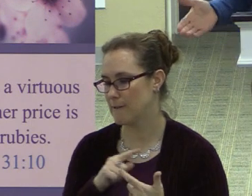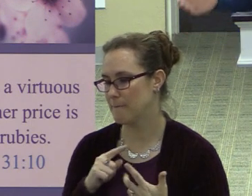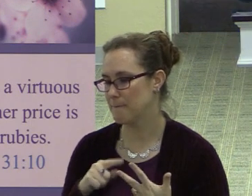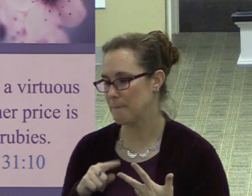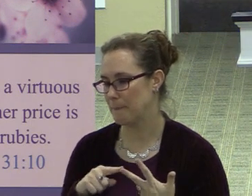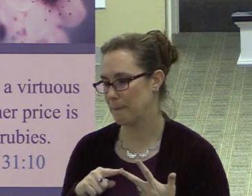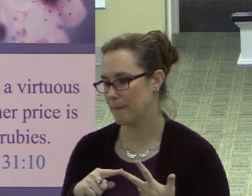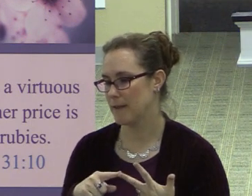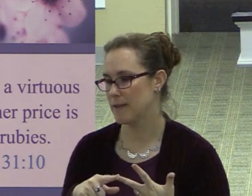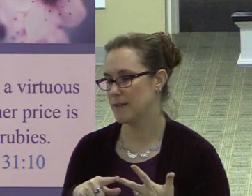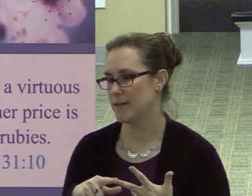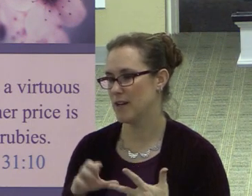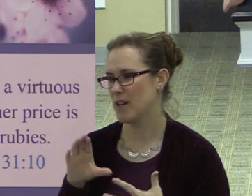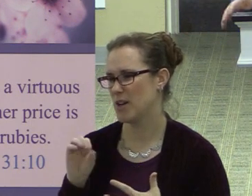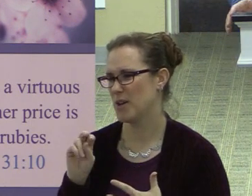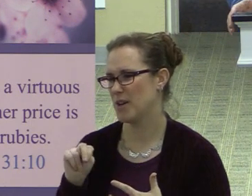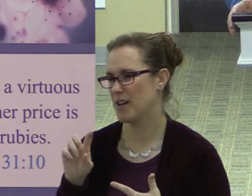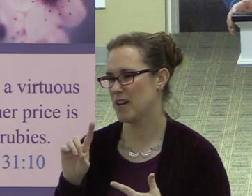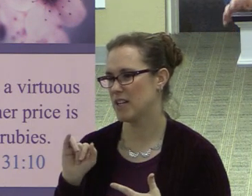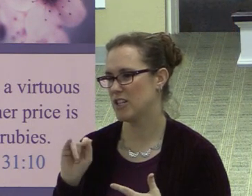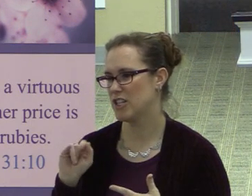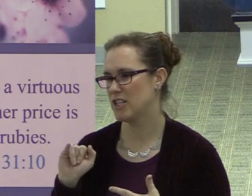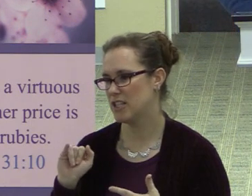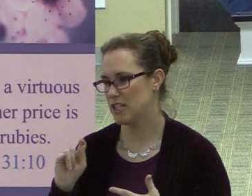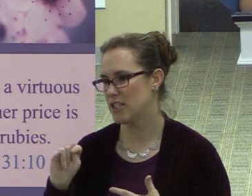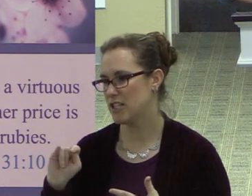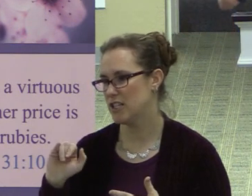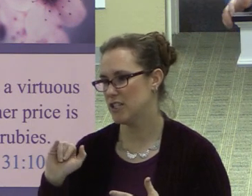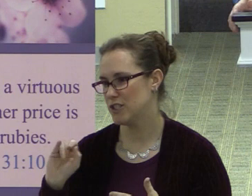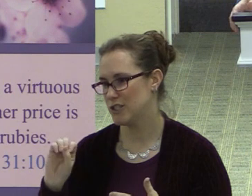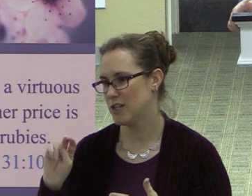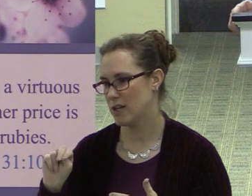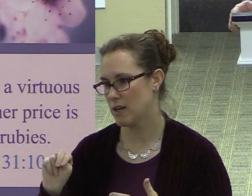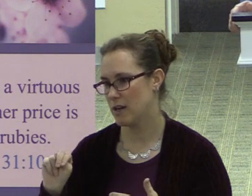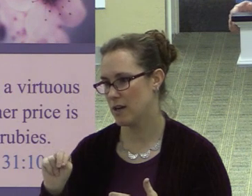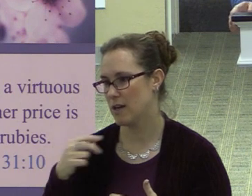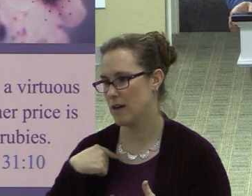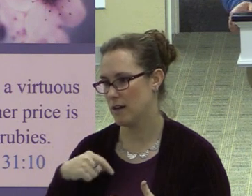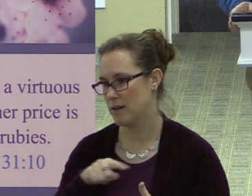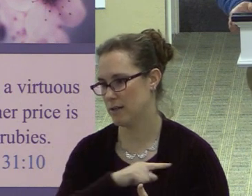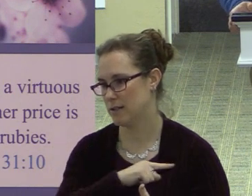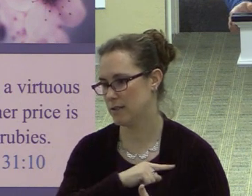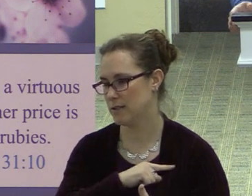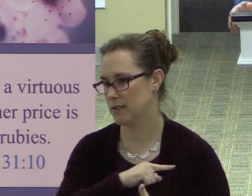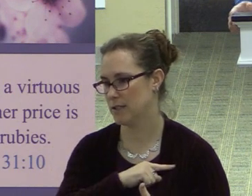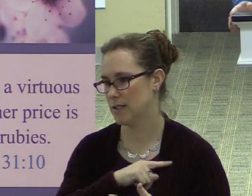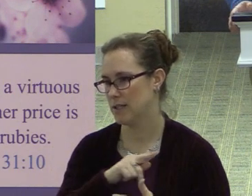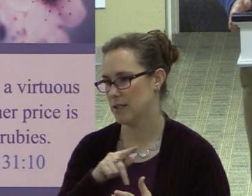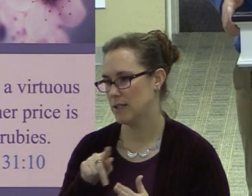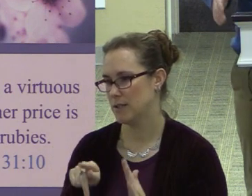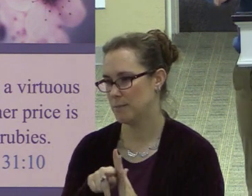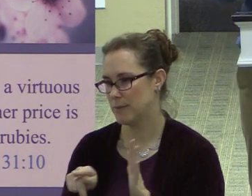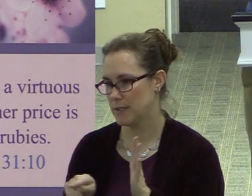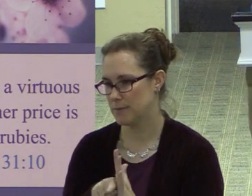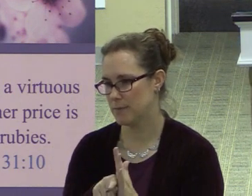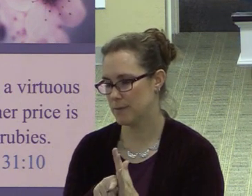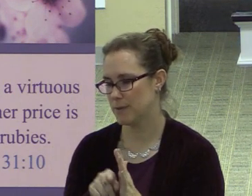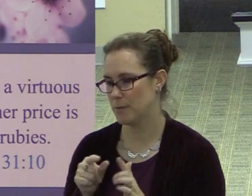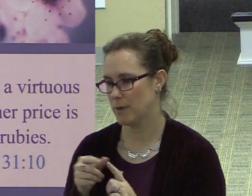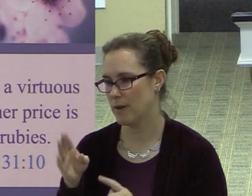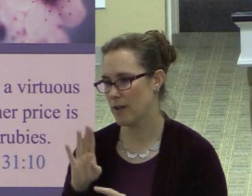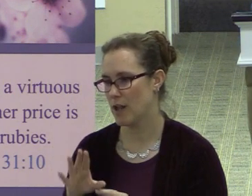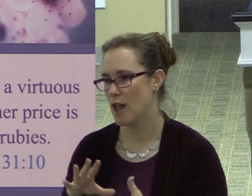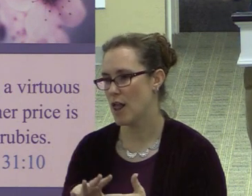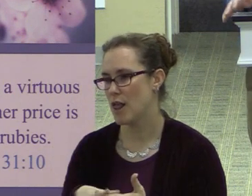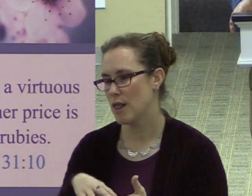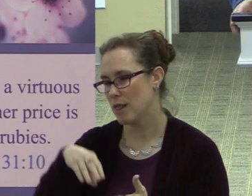but to condition us. And what I mean by this is there's a principle throughout the Word of God that the Lord stresses that we need, and that is learning